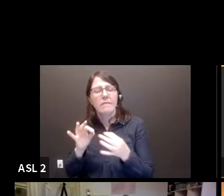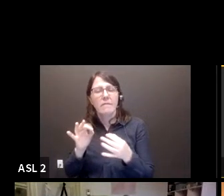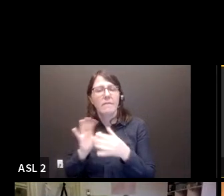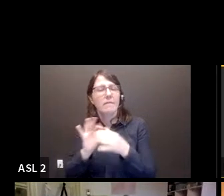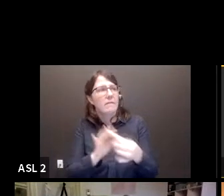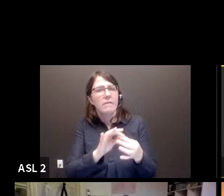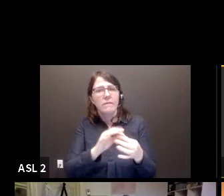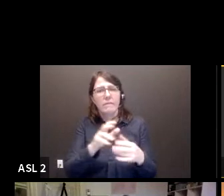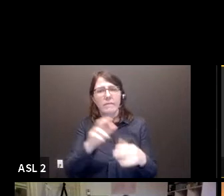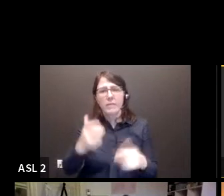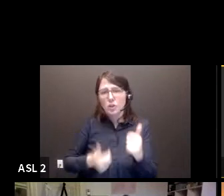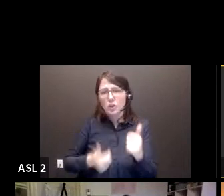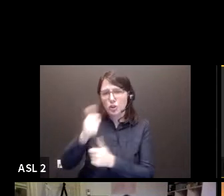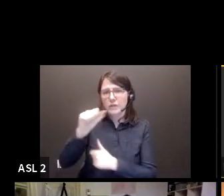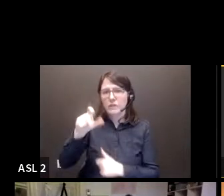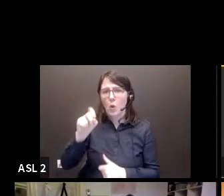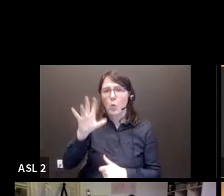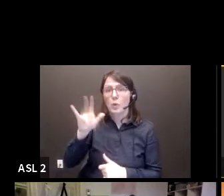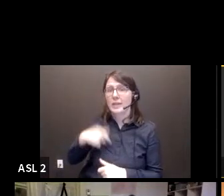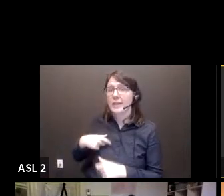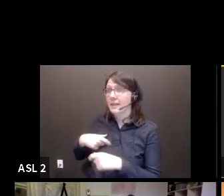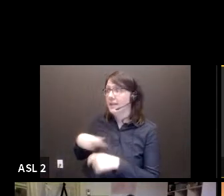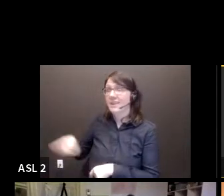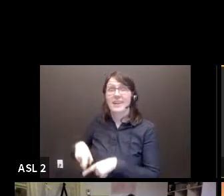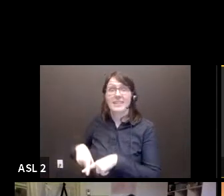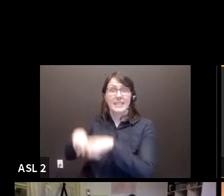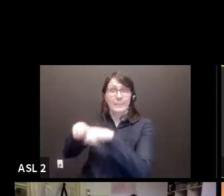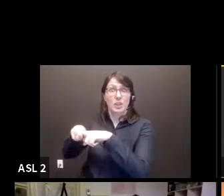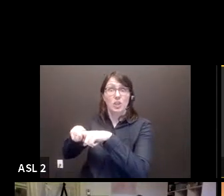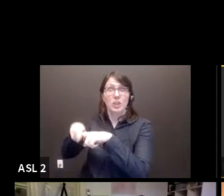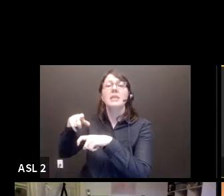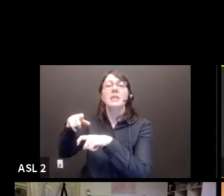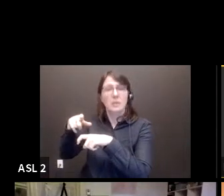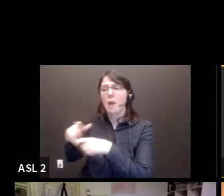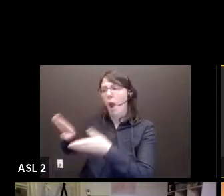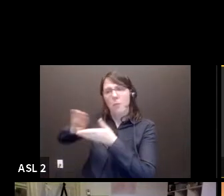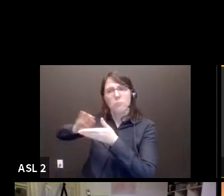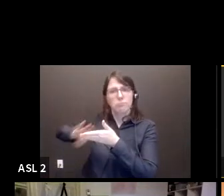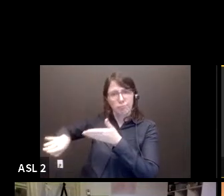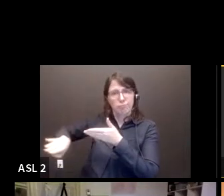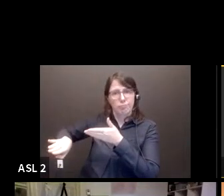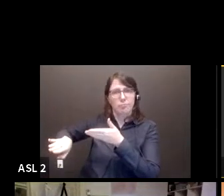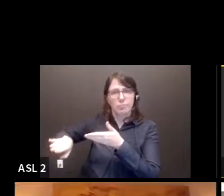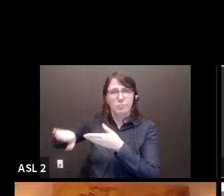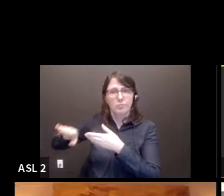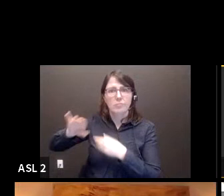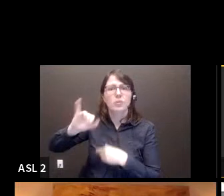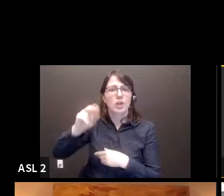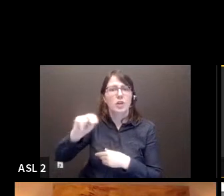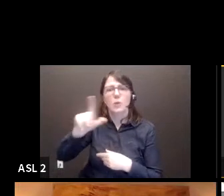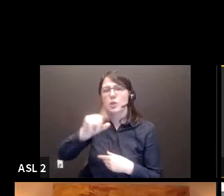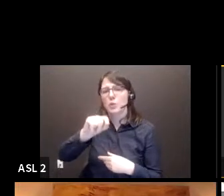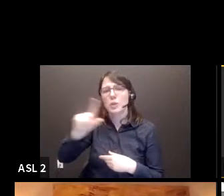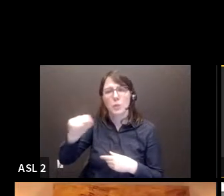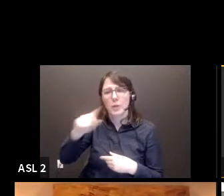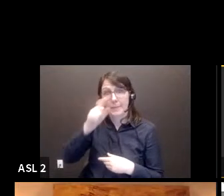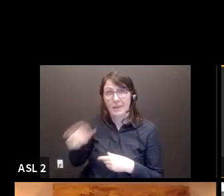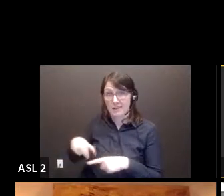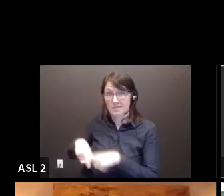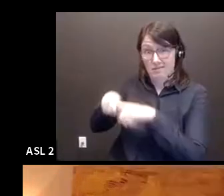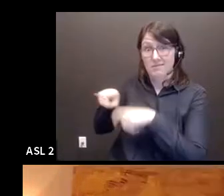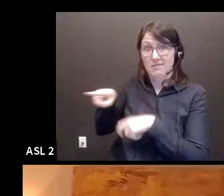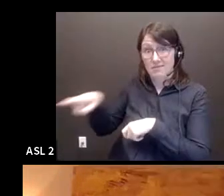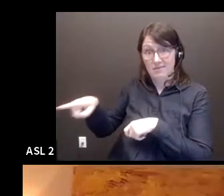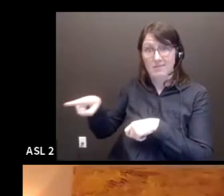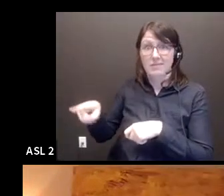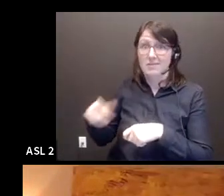lifted his suspension for breach of trust and obstruction of justice in january of 2020 scoff states that upon being confirmed